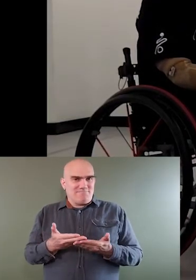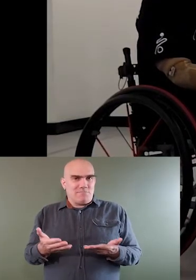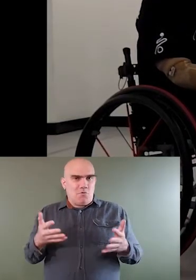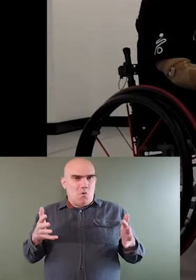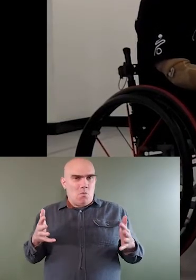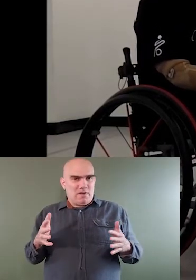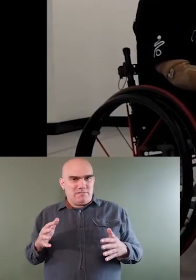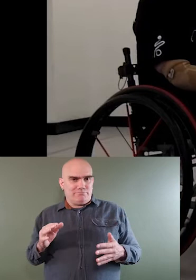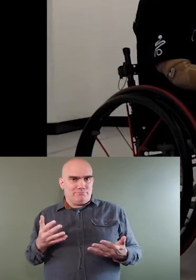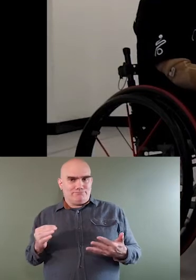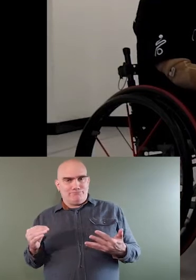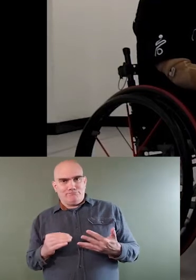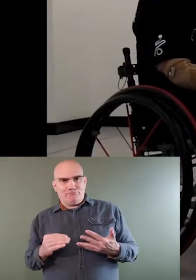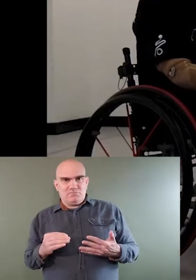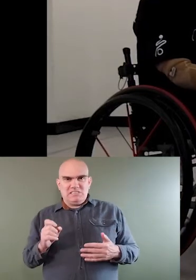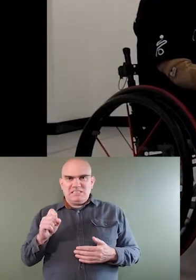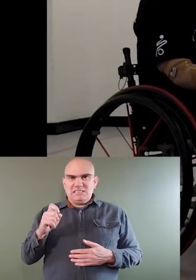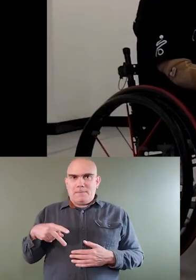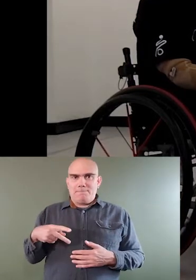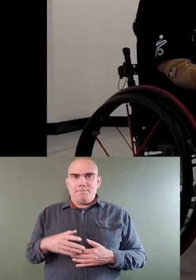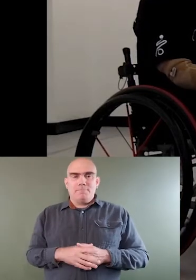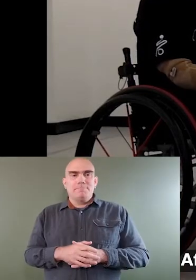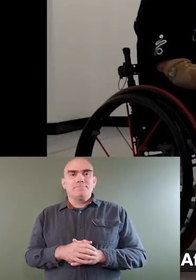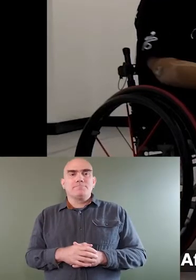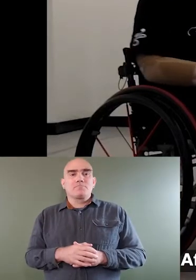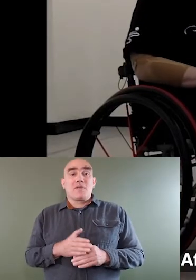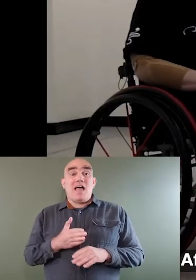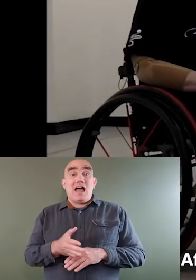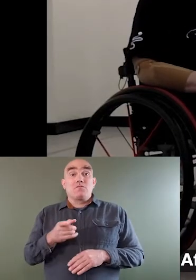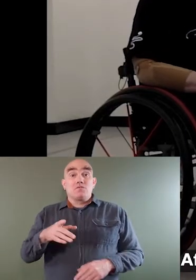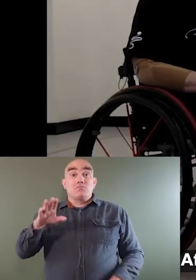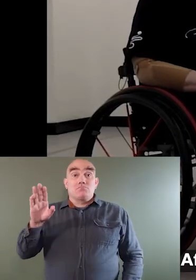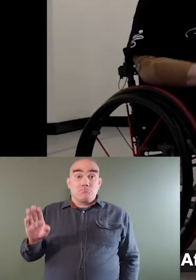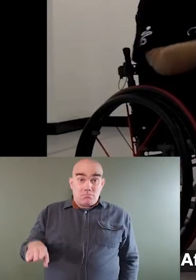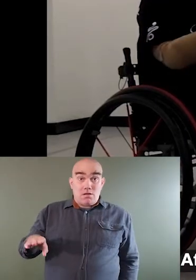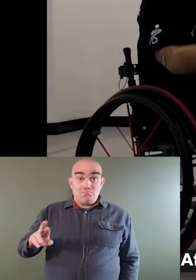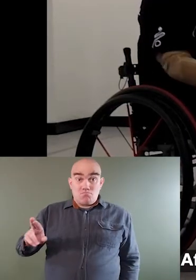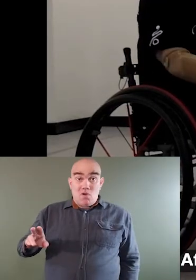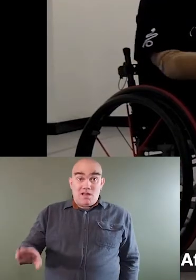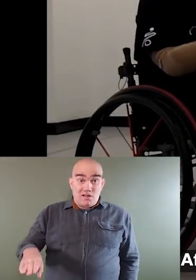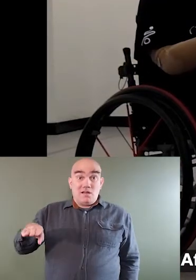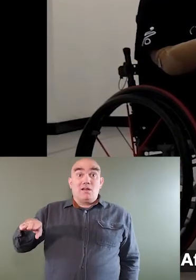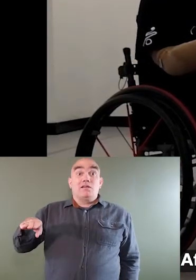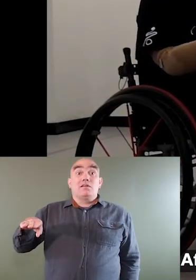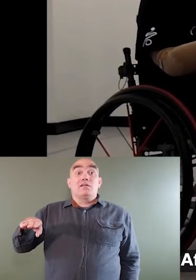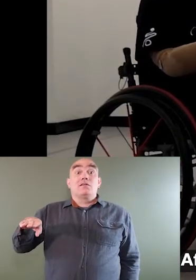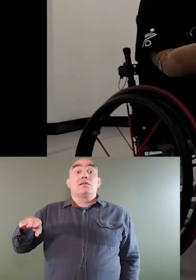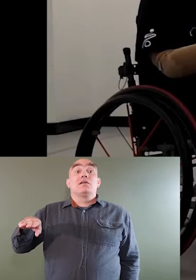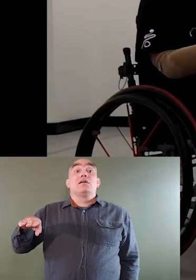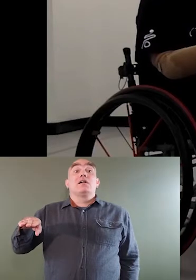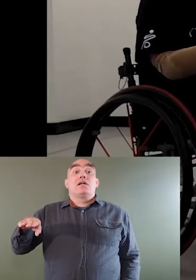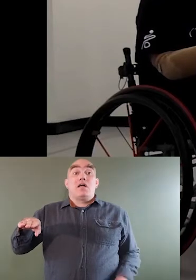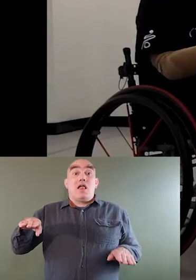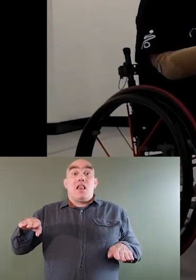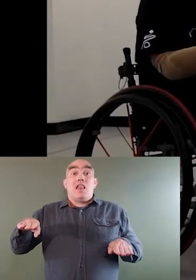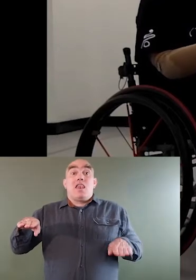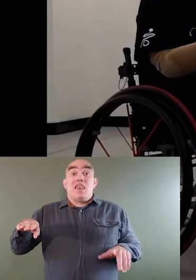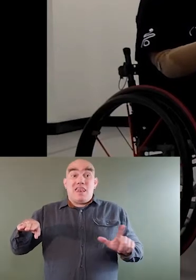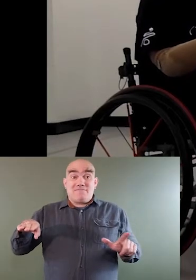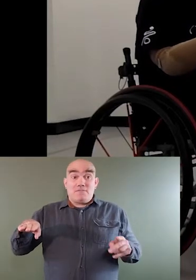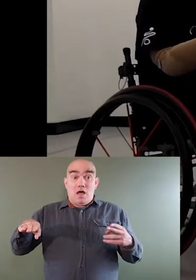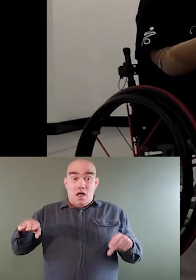step already, which is a step. After you stomp the right, that floats, you hop the